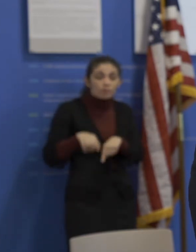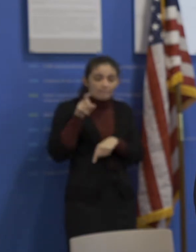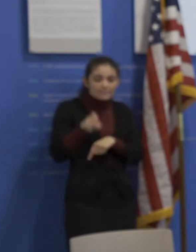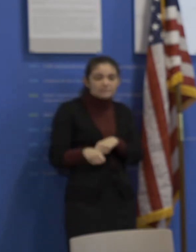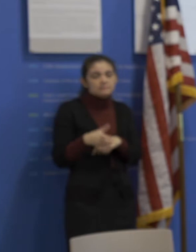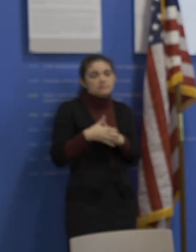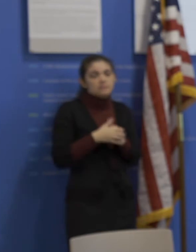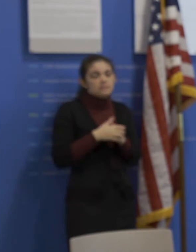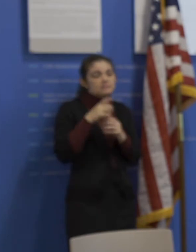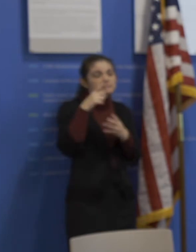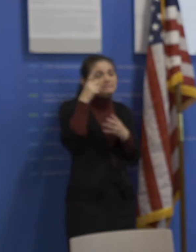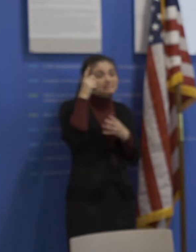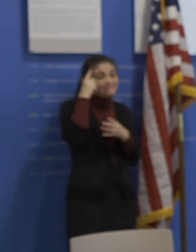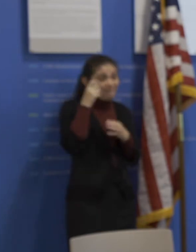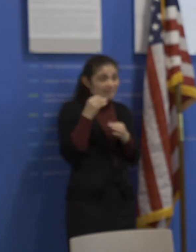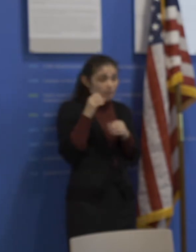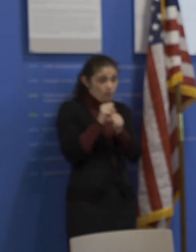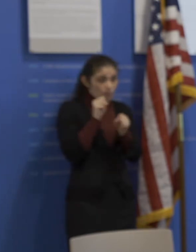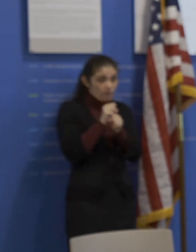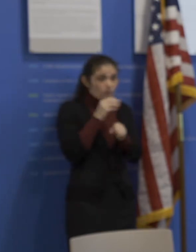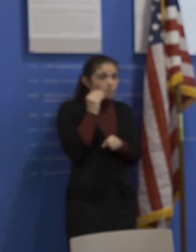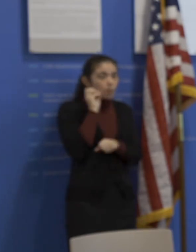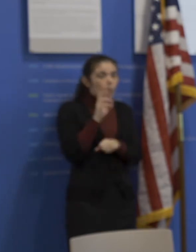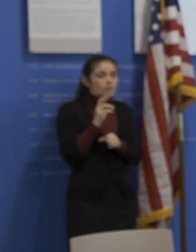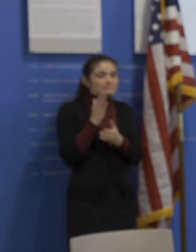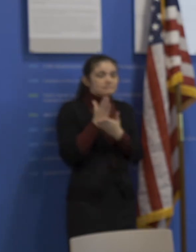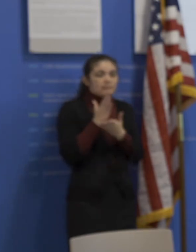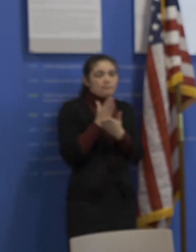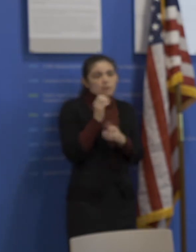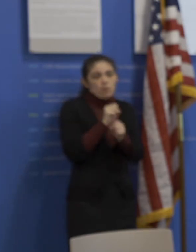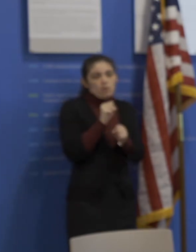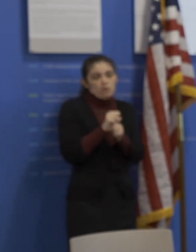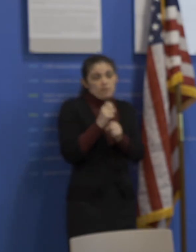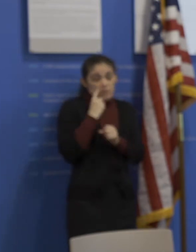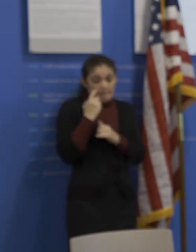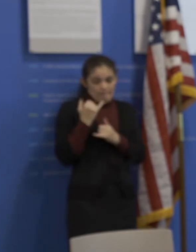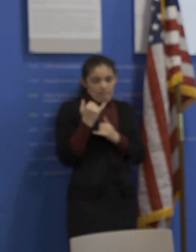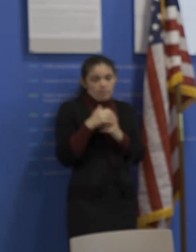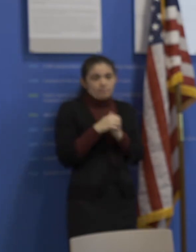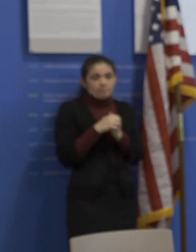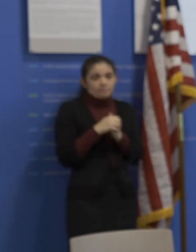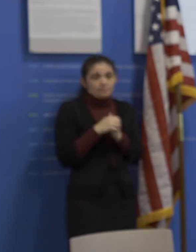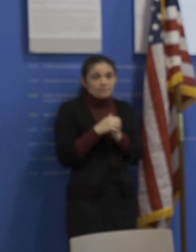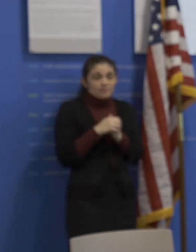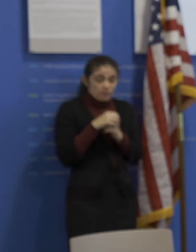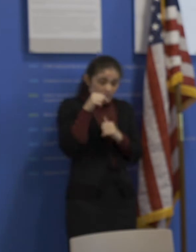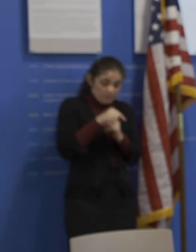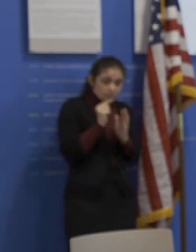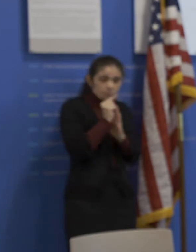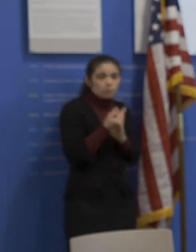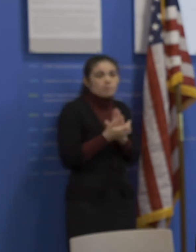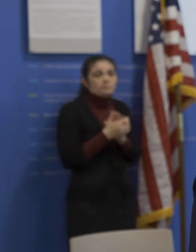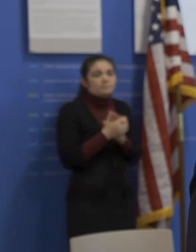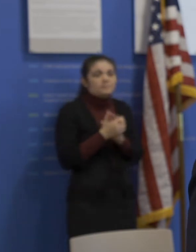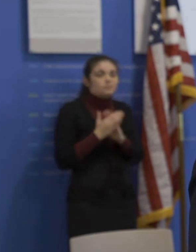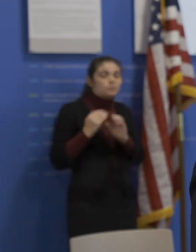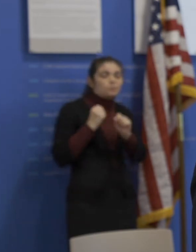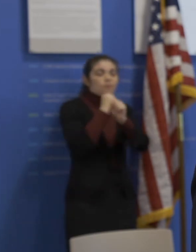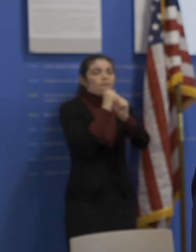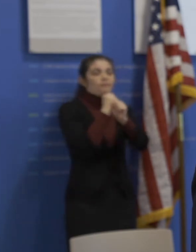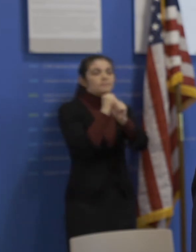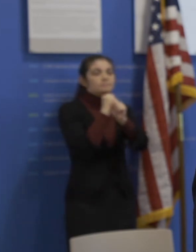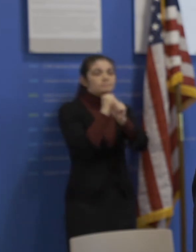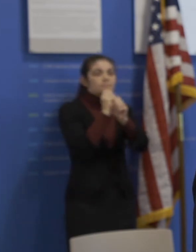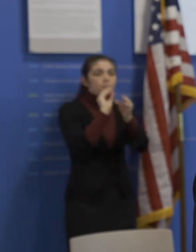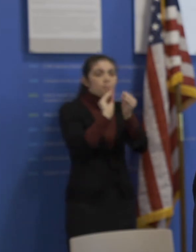order, and choosing to work remotely or pausing business during this time, right here, right now, to prevent